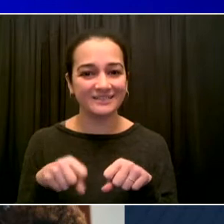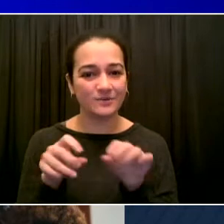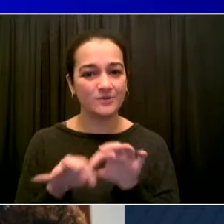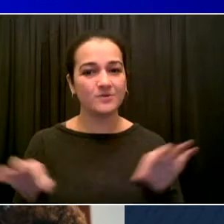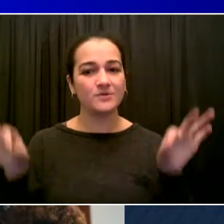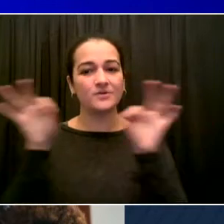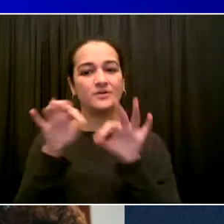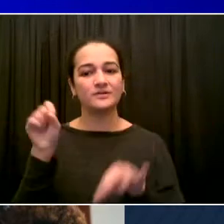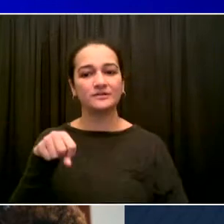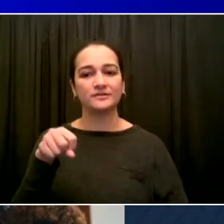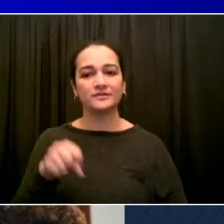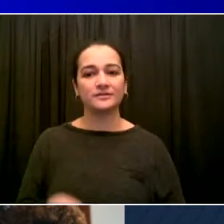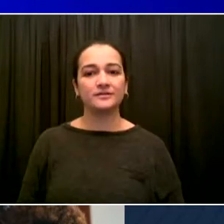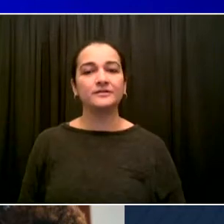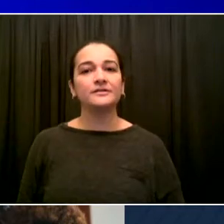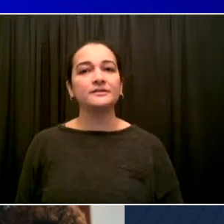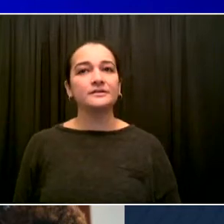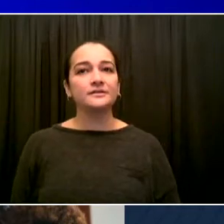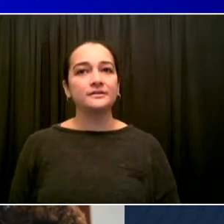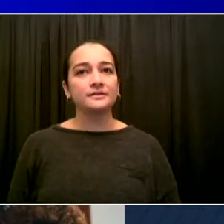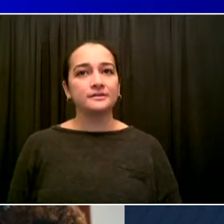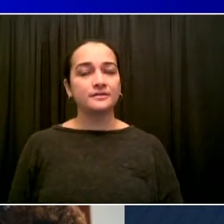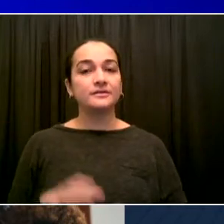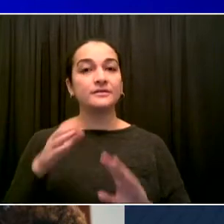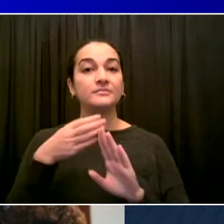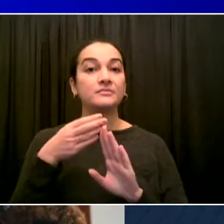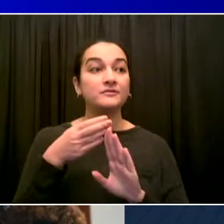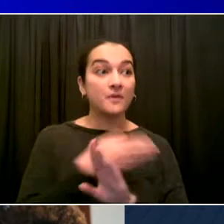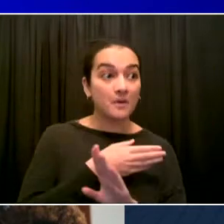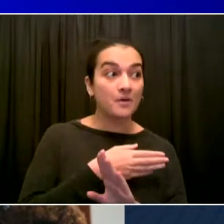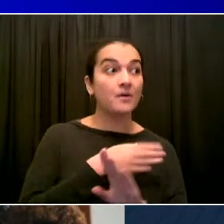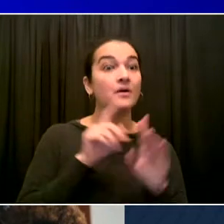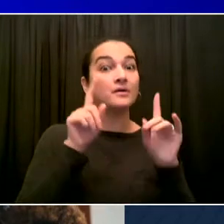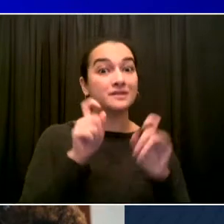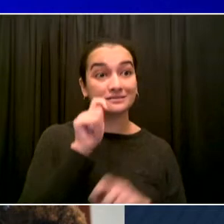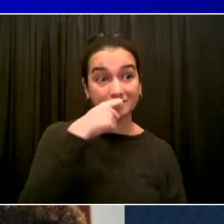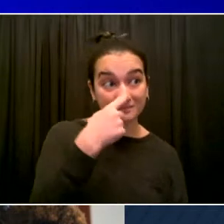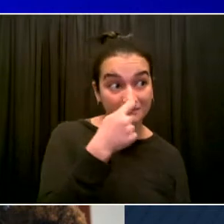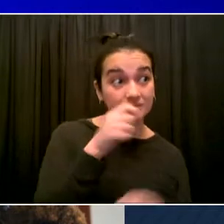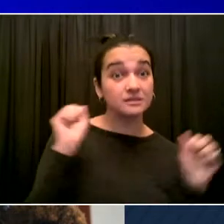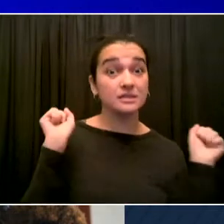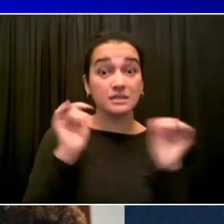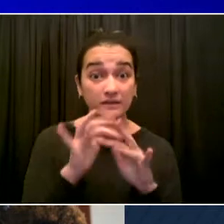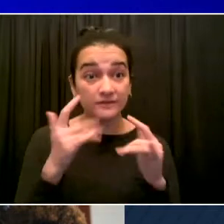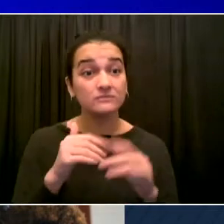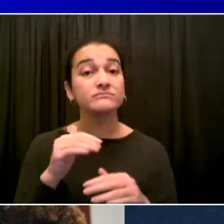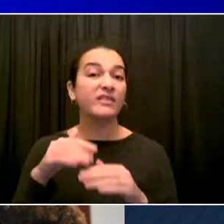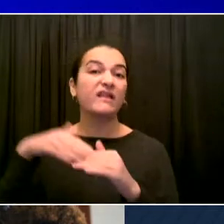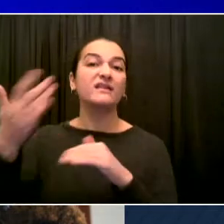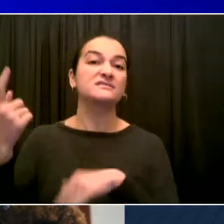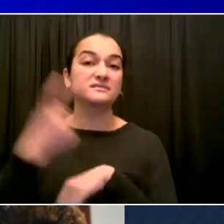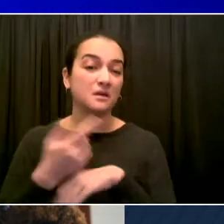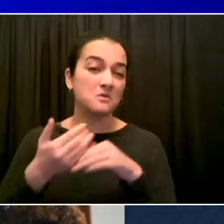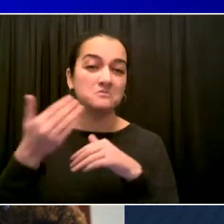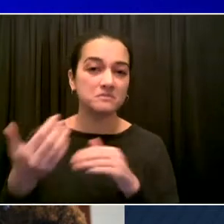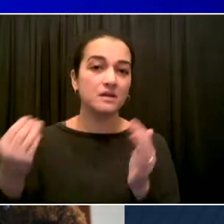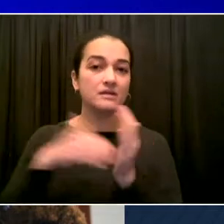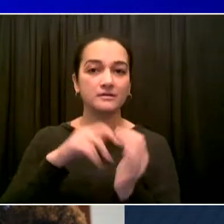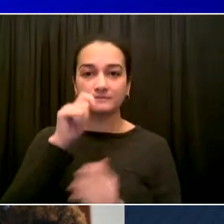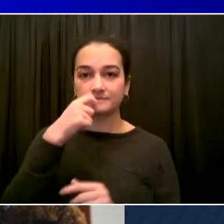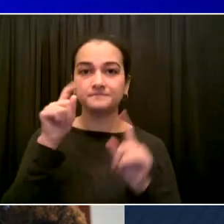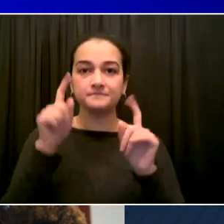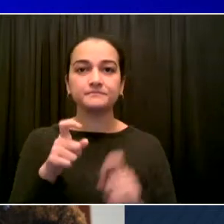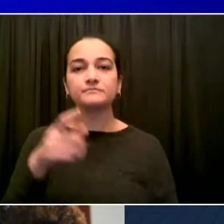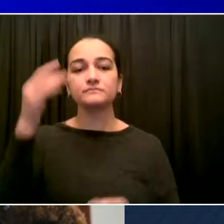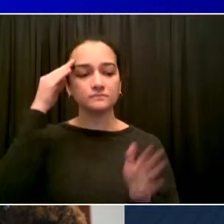attend major gatherings or family gatherings. Get tested because you'll know you're safe, you'll know what's going on, or God